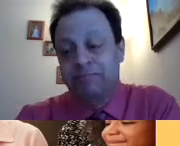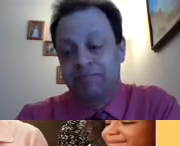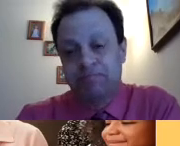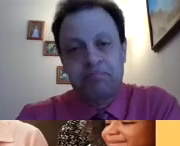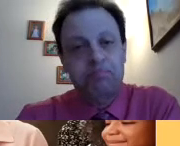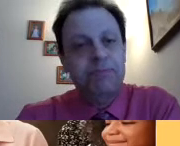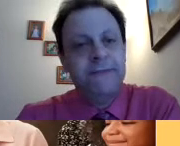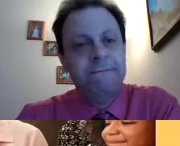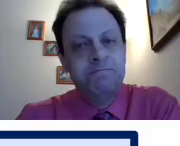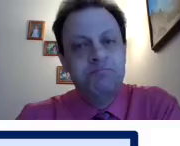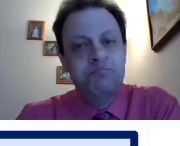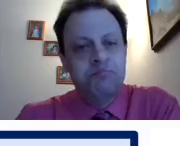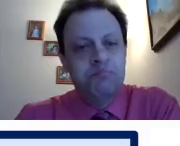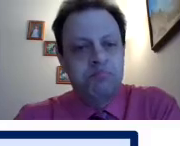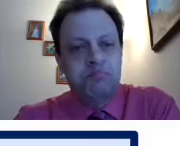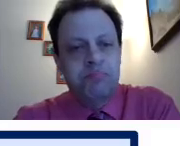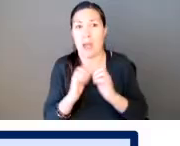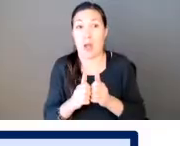going.